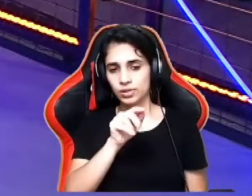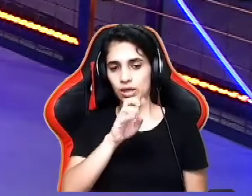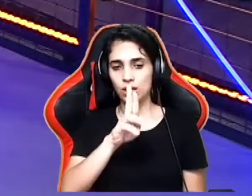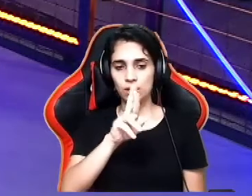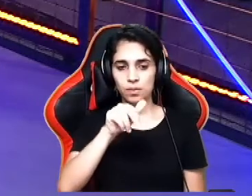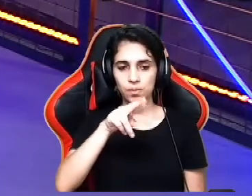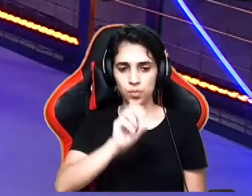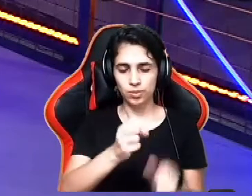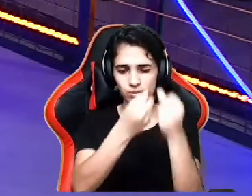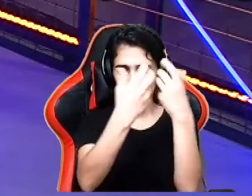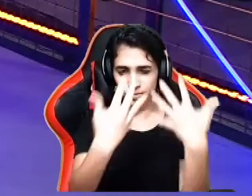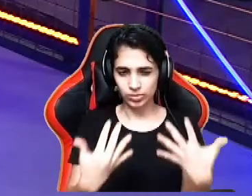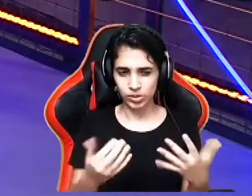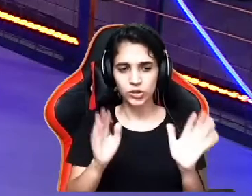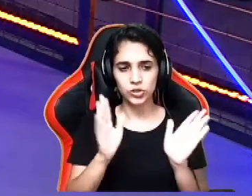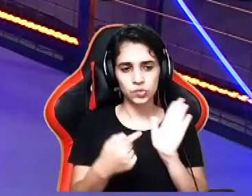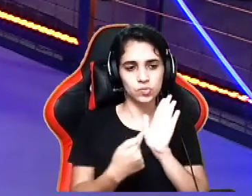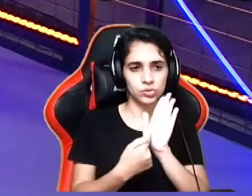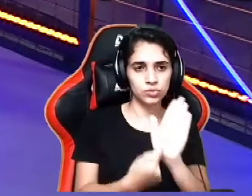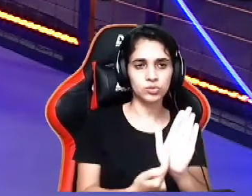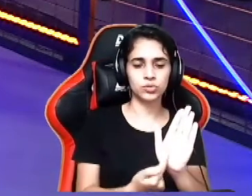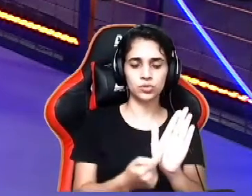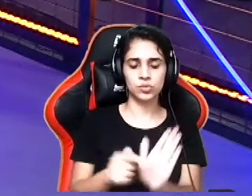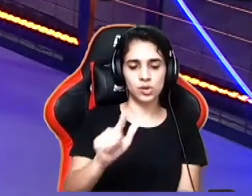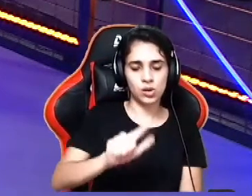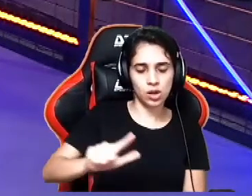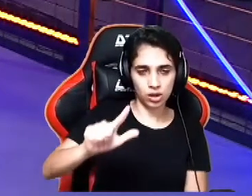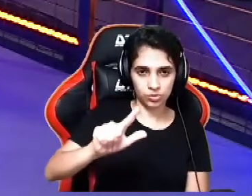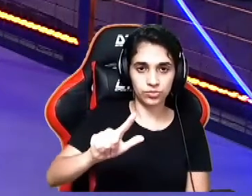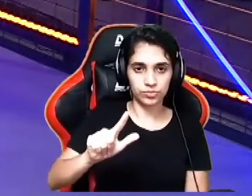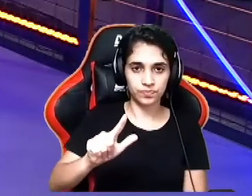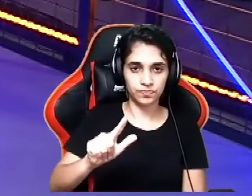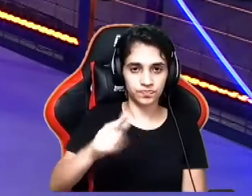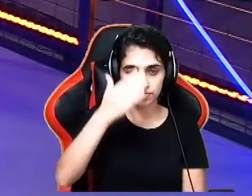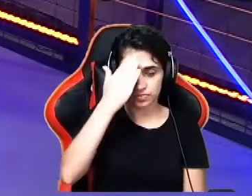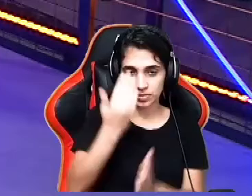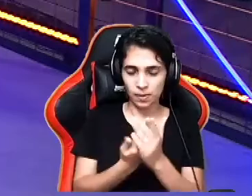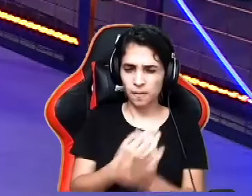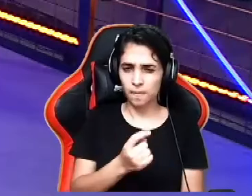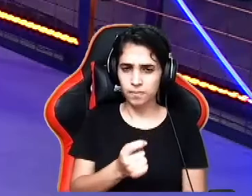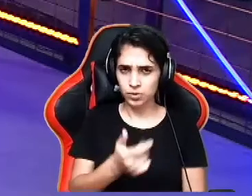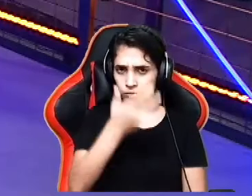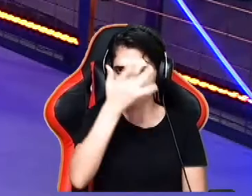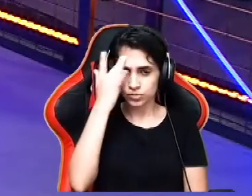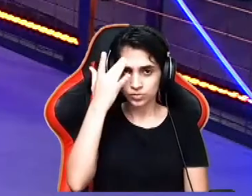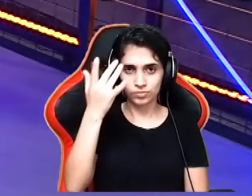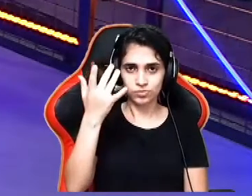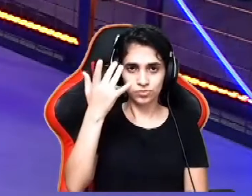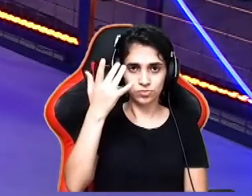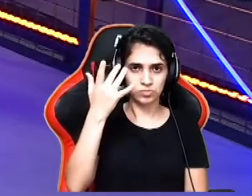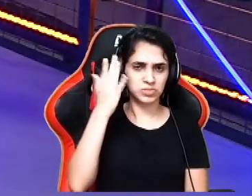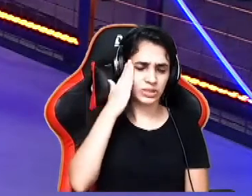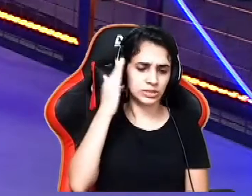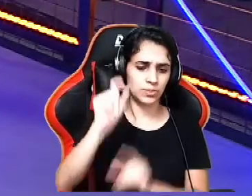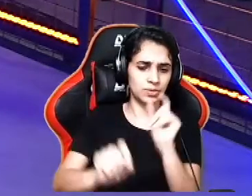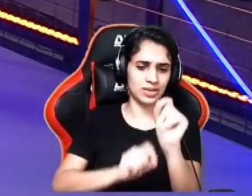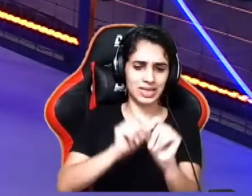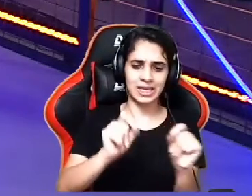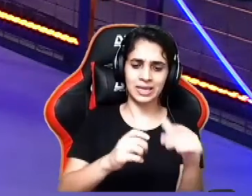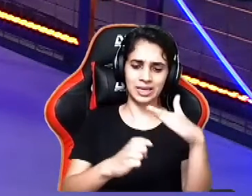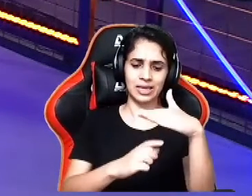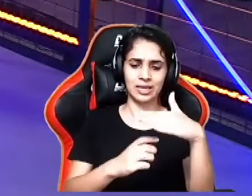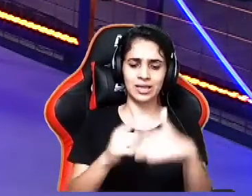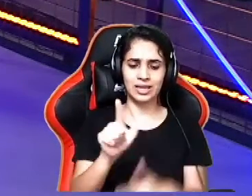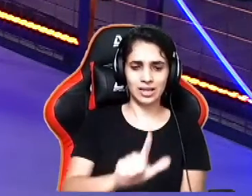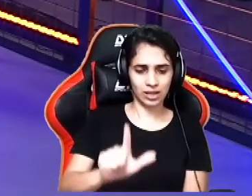Bruno, I'd like for you to briefly, you talked a bit about Loud, and I I can imagine very few people don't